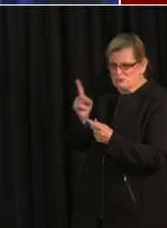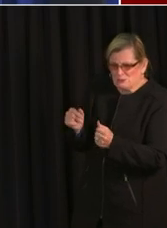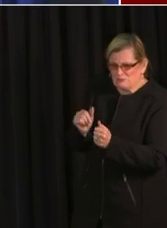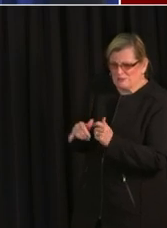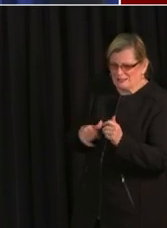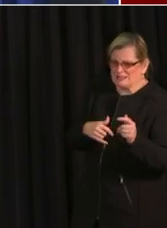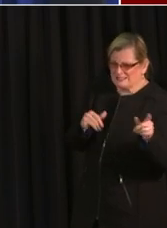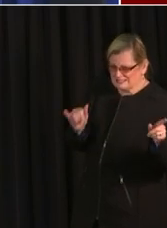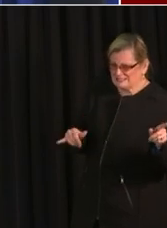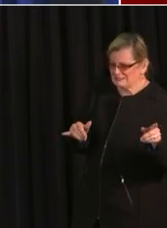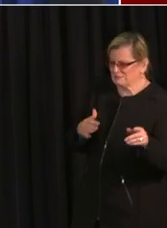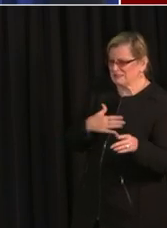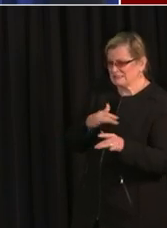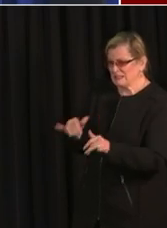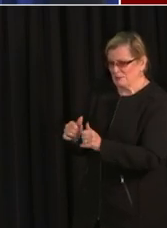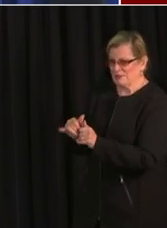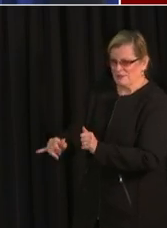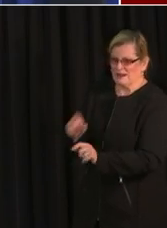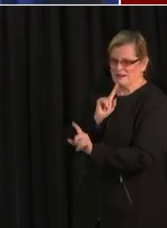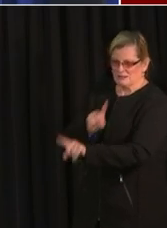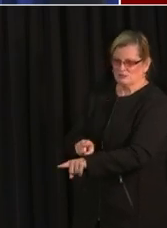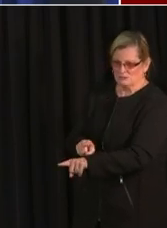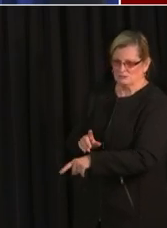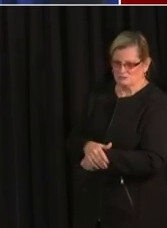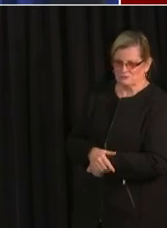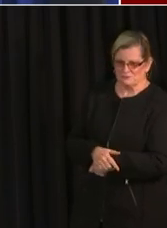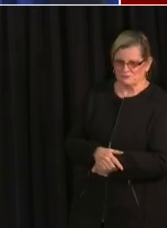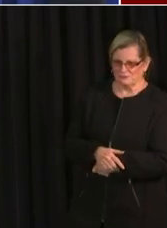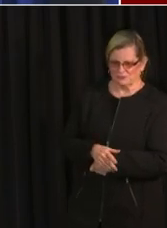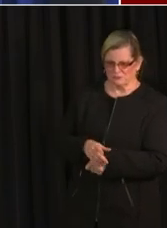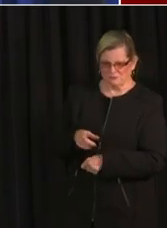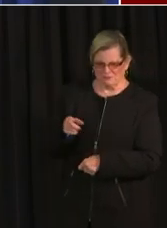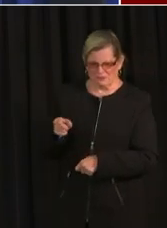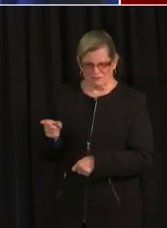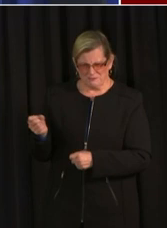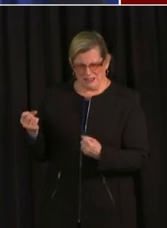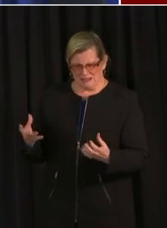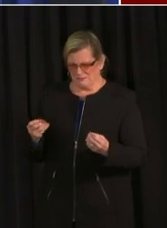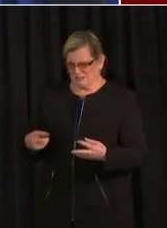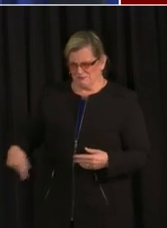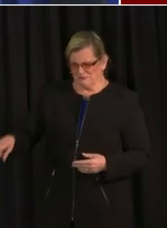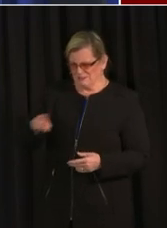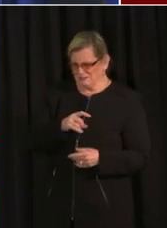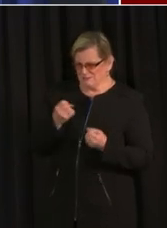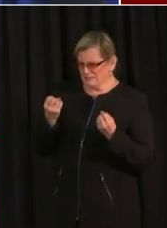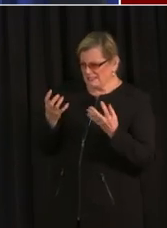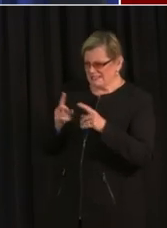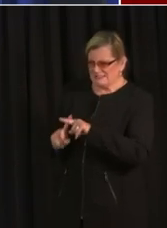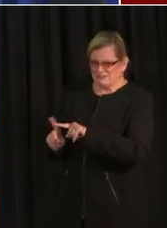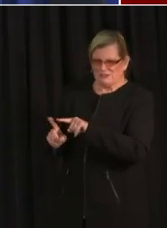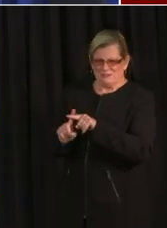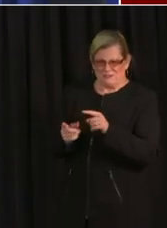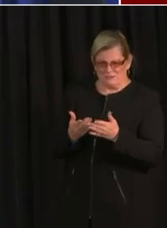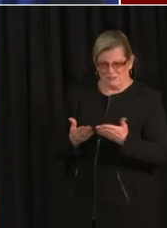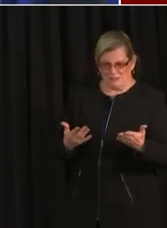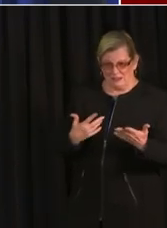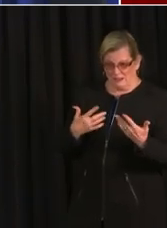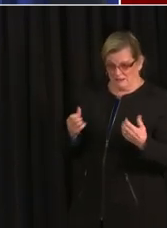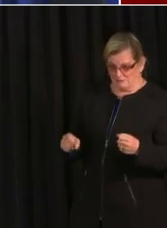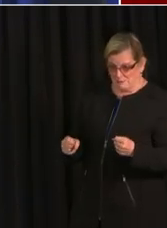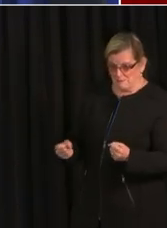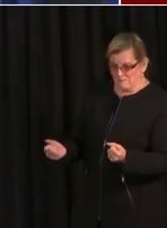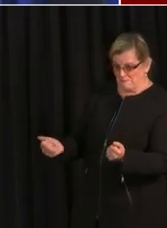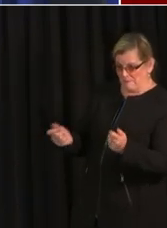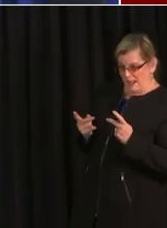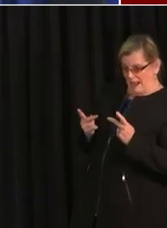will stick with that answer. I've been asked in this room lots of different things. I've been asked, would we have to go back to, is it possible